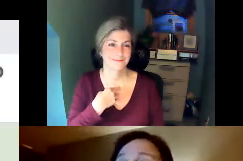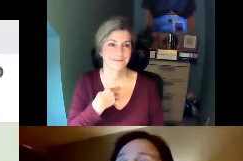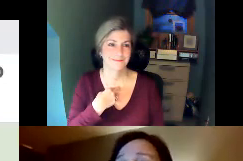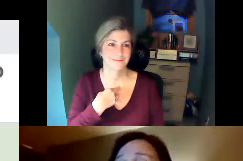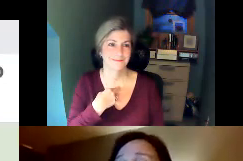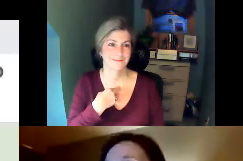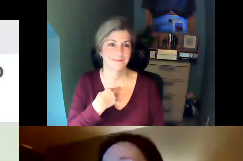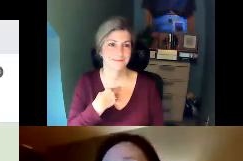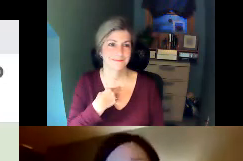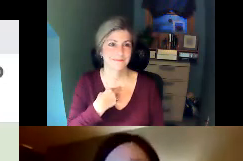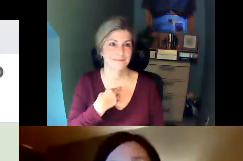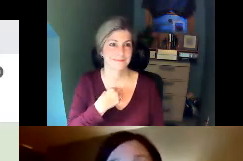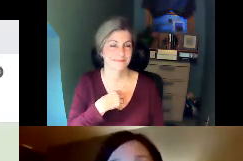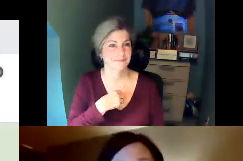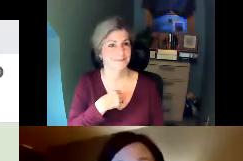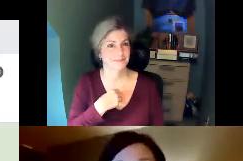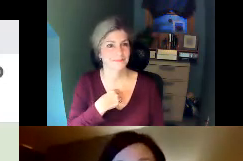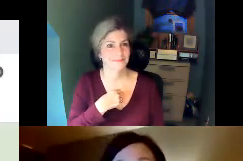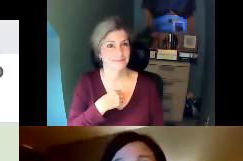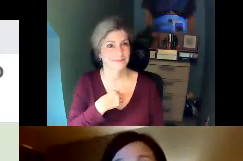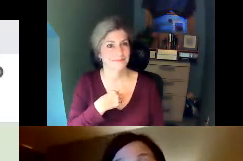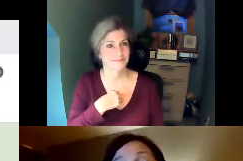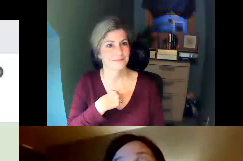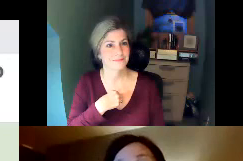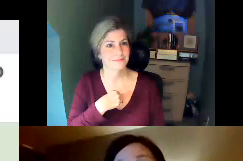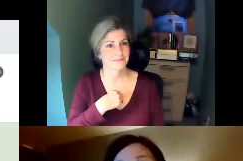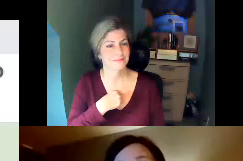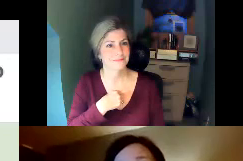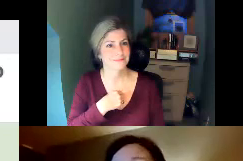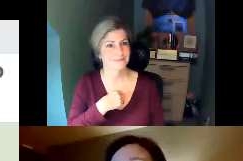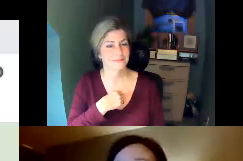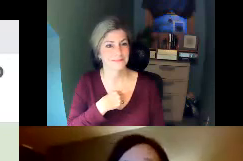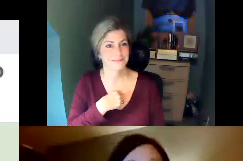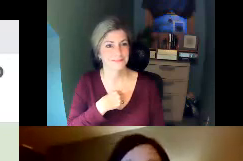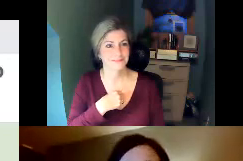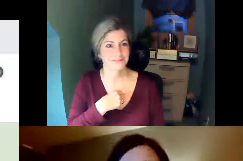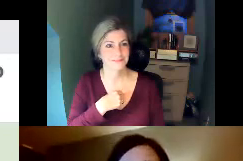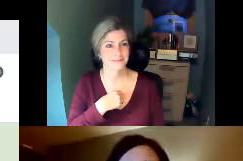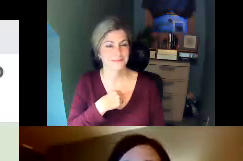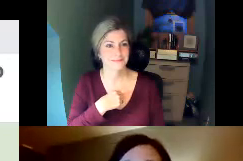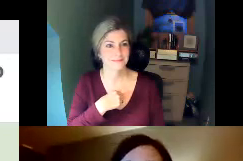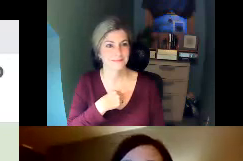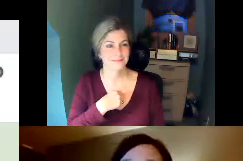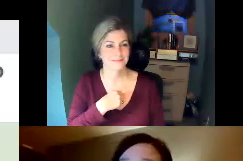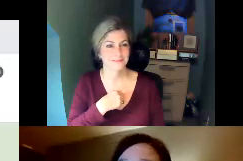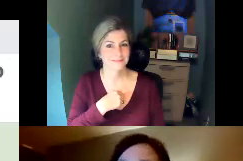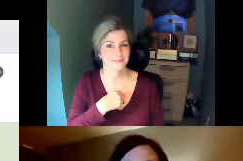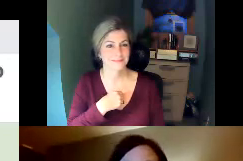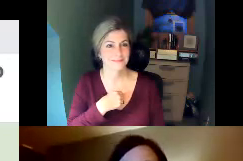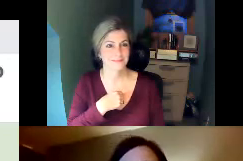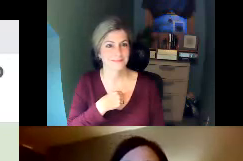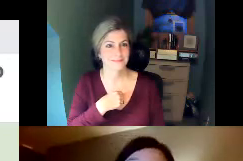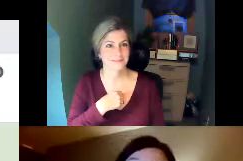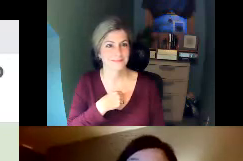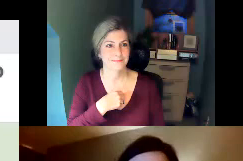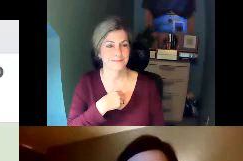some energy to put all that stuff together. So be patient, ask questions, and it'll all come together and you'll